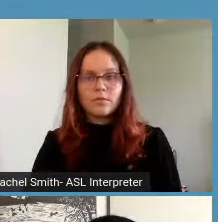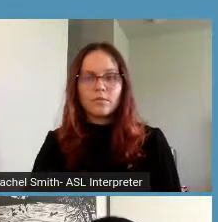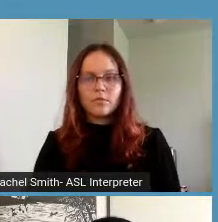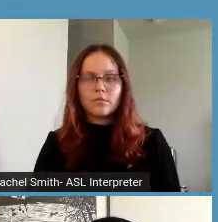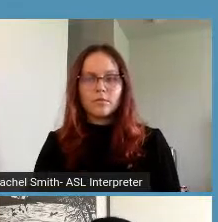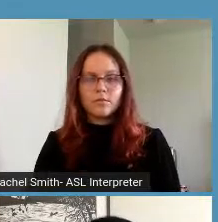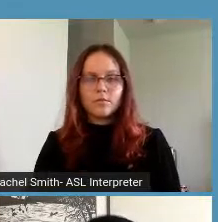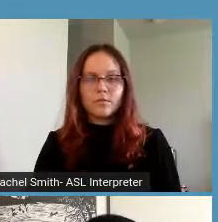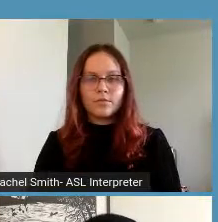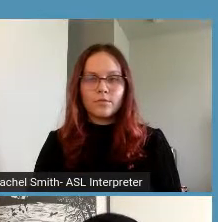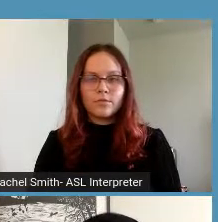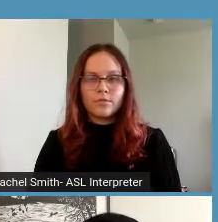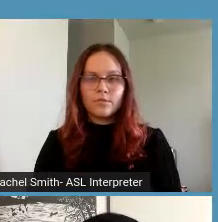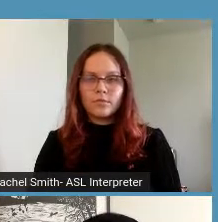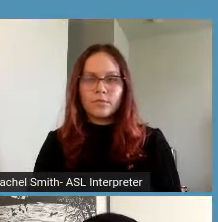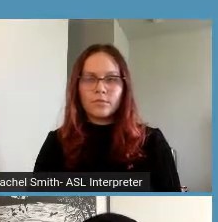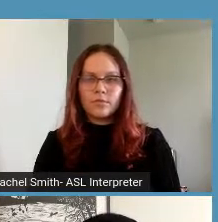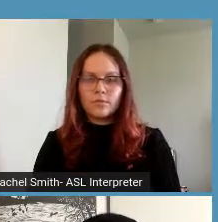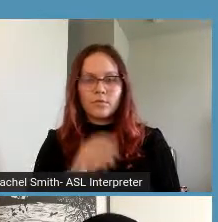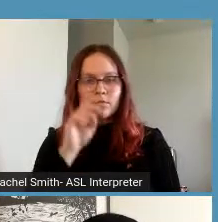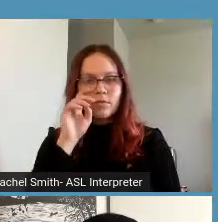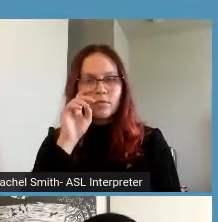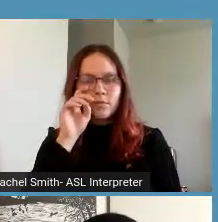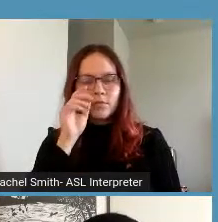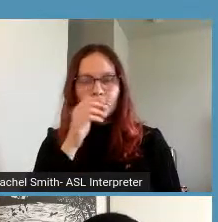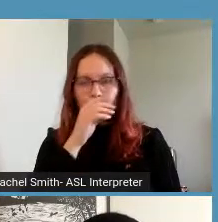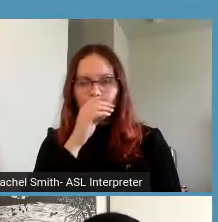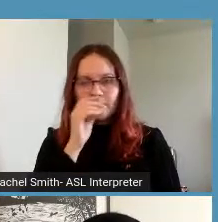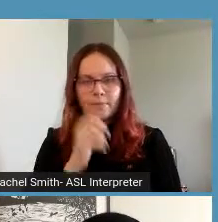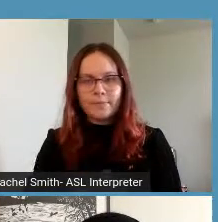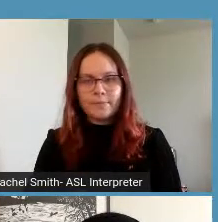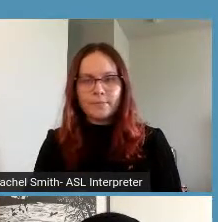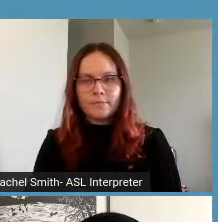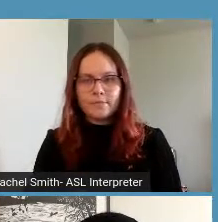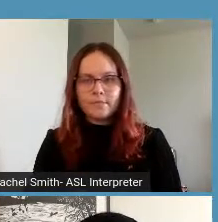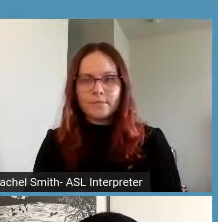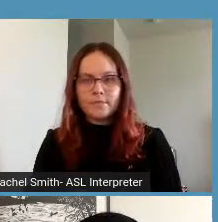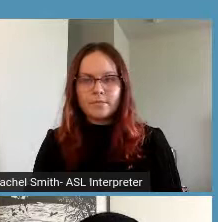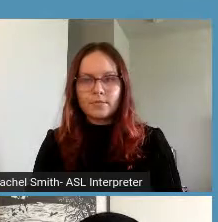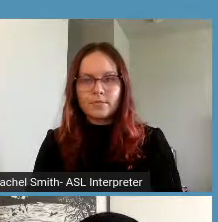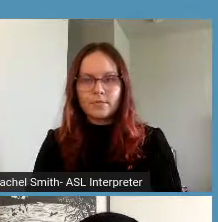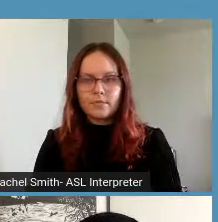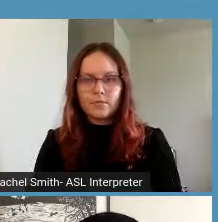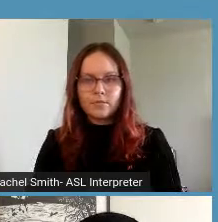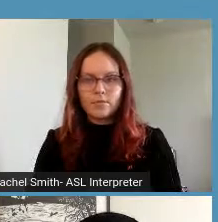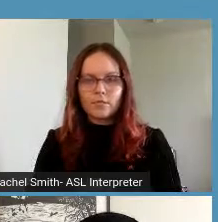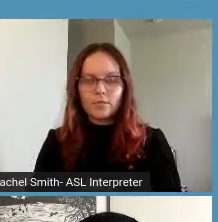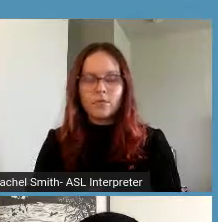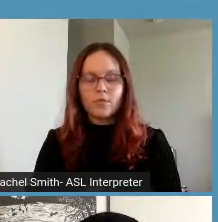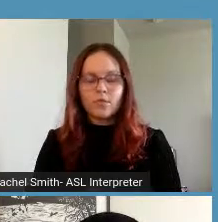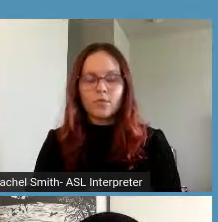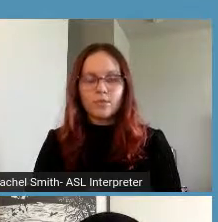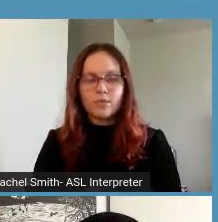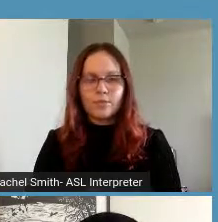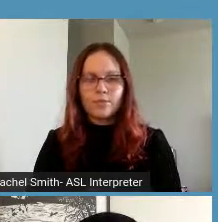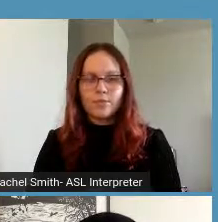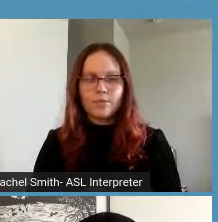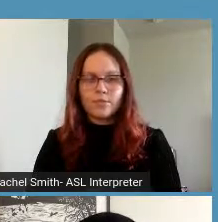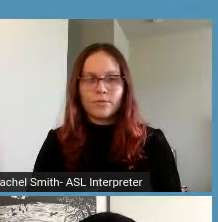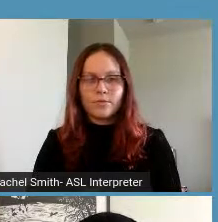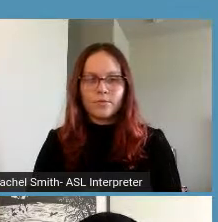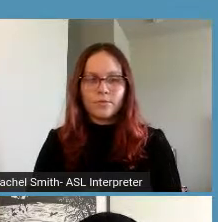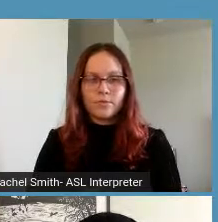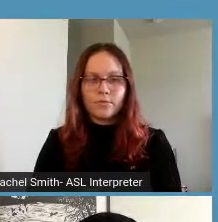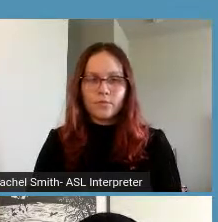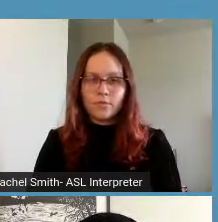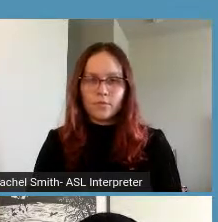a 1910 essay by Jane Addams. This exhibition explored the widespread kind of grassroots national movement organized by